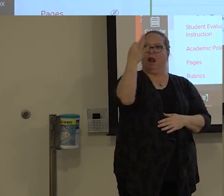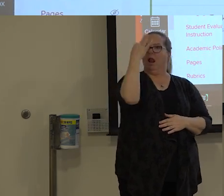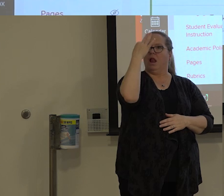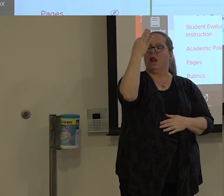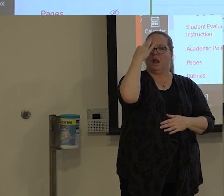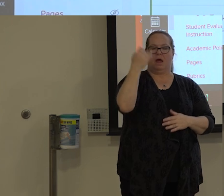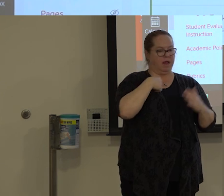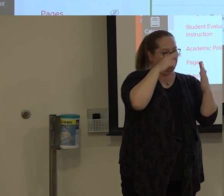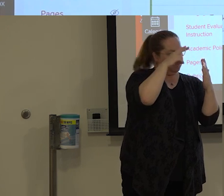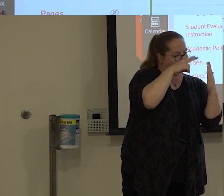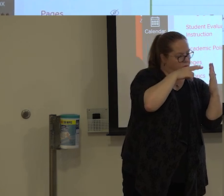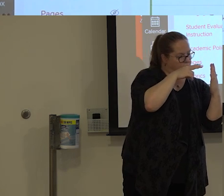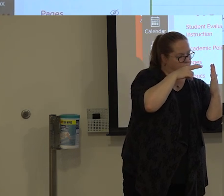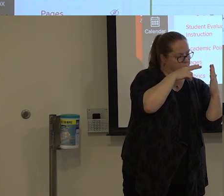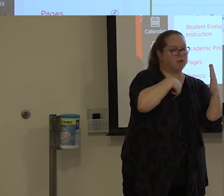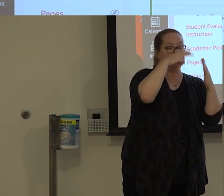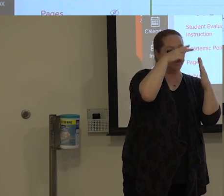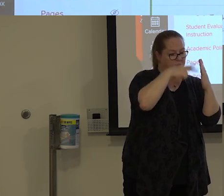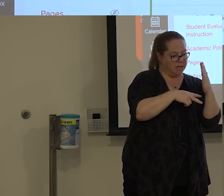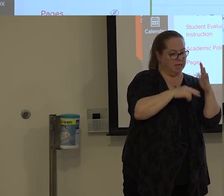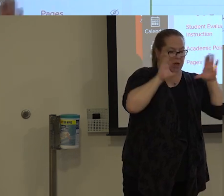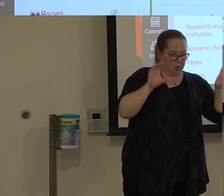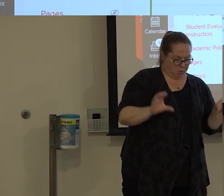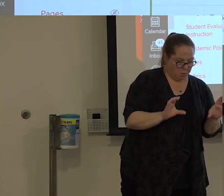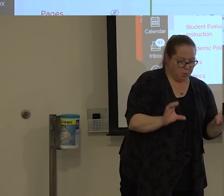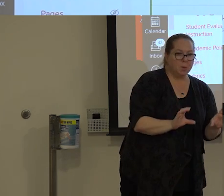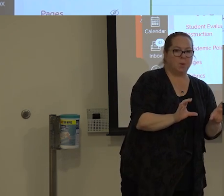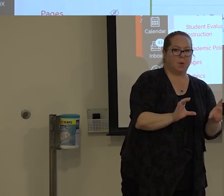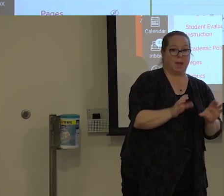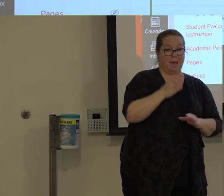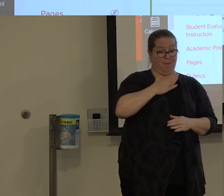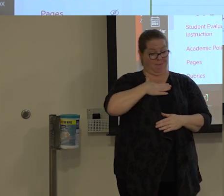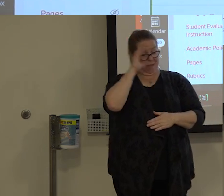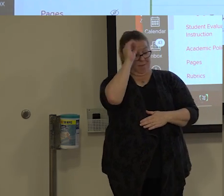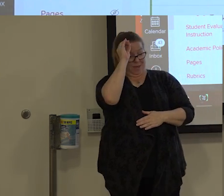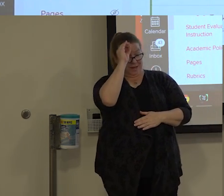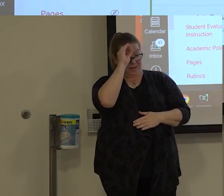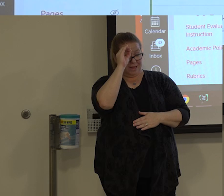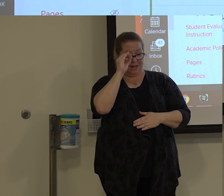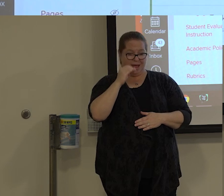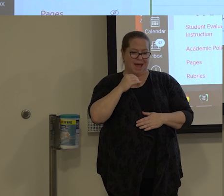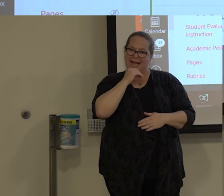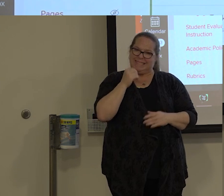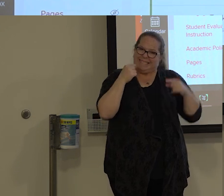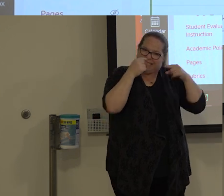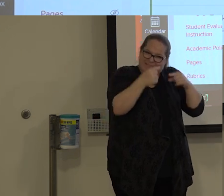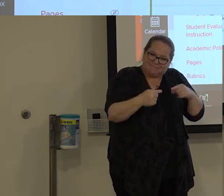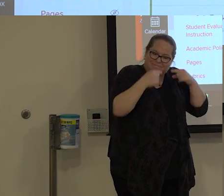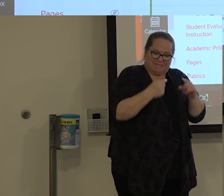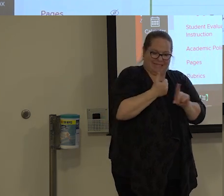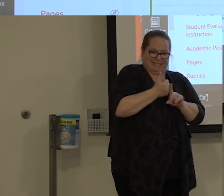to read about and do activities on them. In my opinion, whilst I didn't personally struggle in